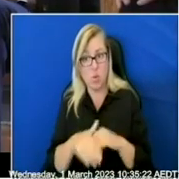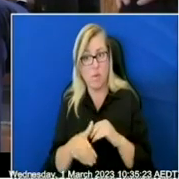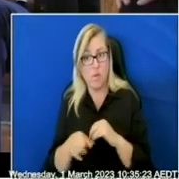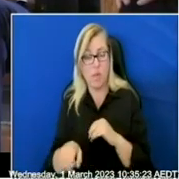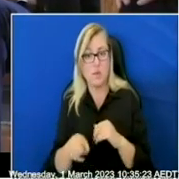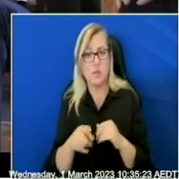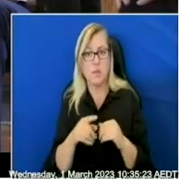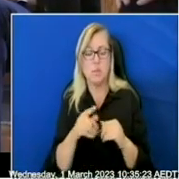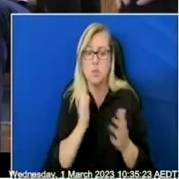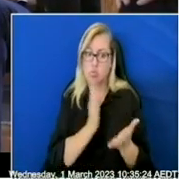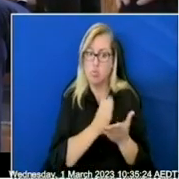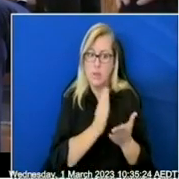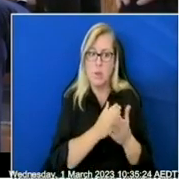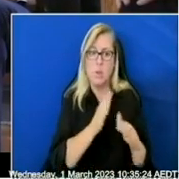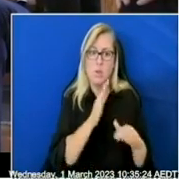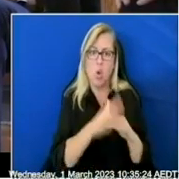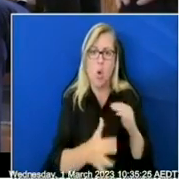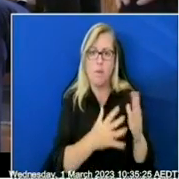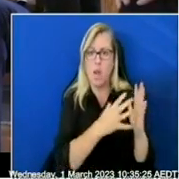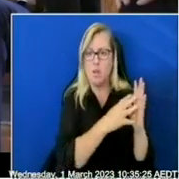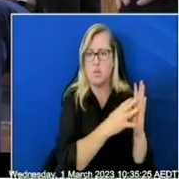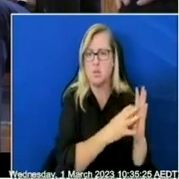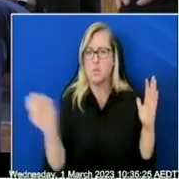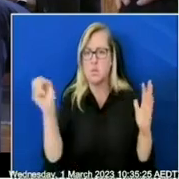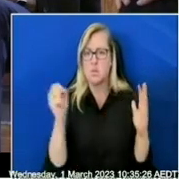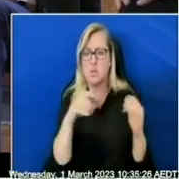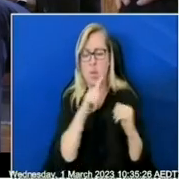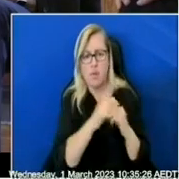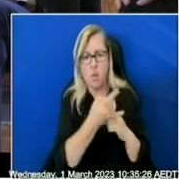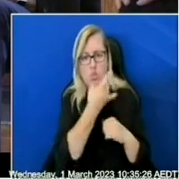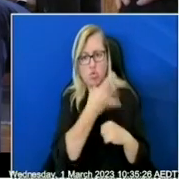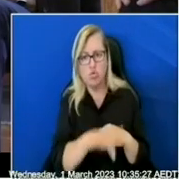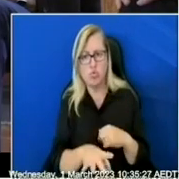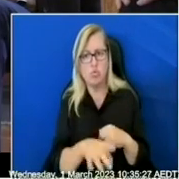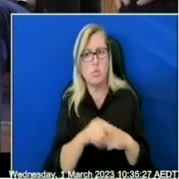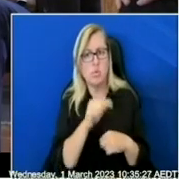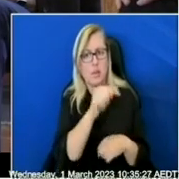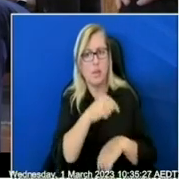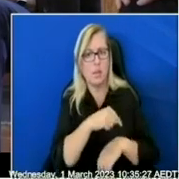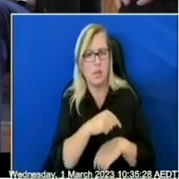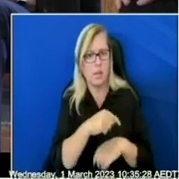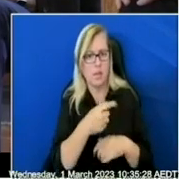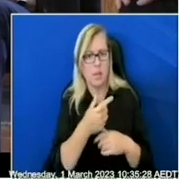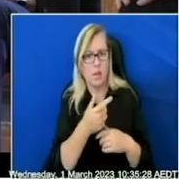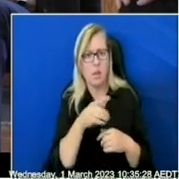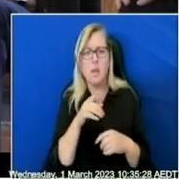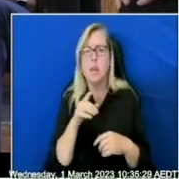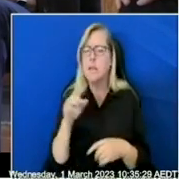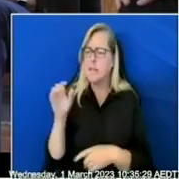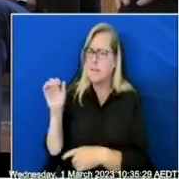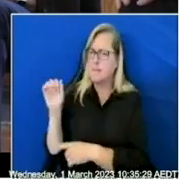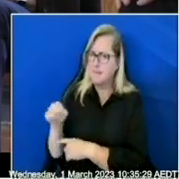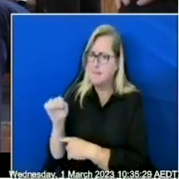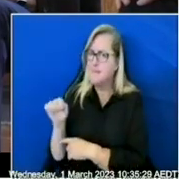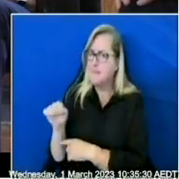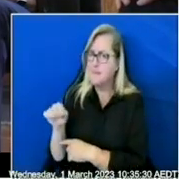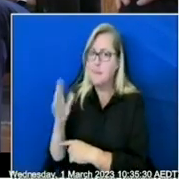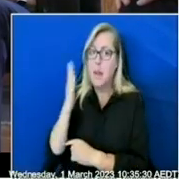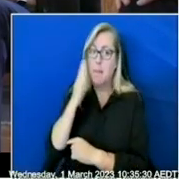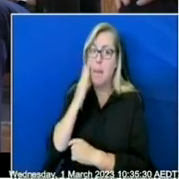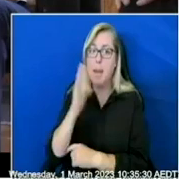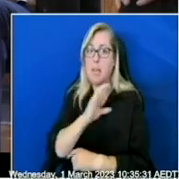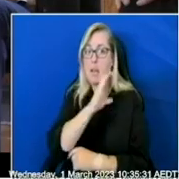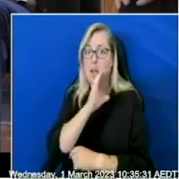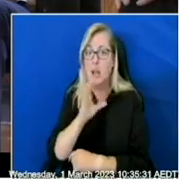in a bolus there. Yeah, a lot of mum's cousins, you know, they could have been before mum. You know,